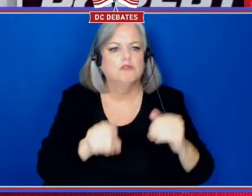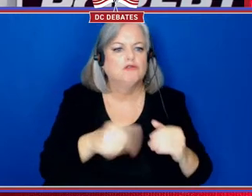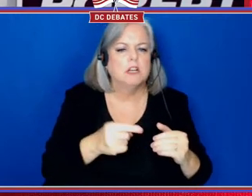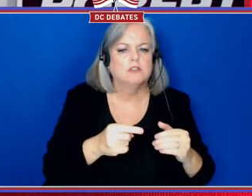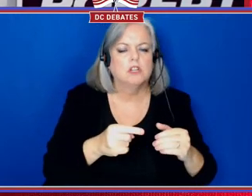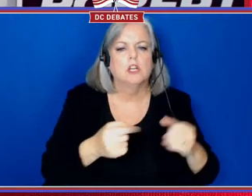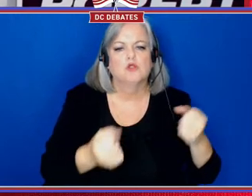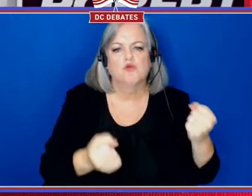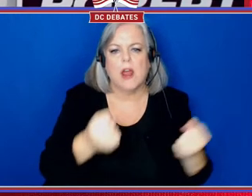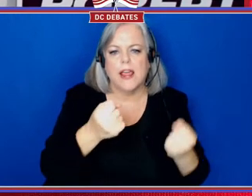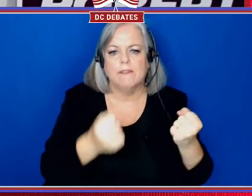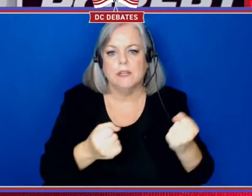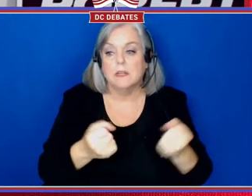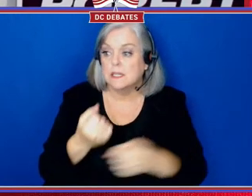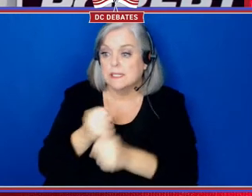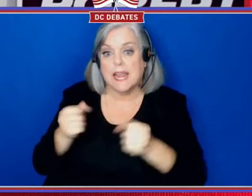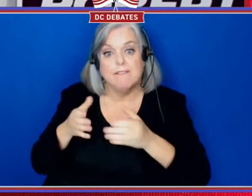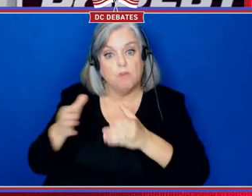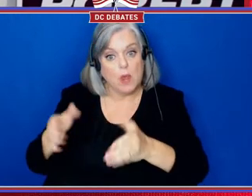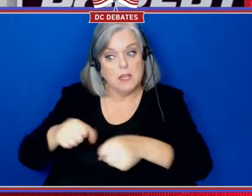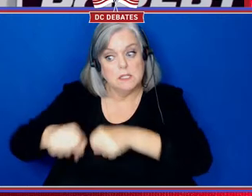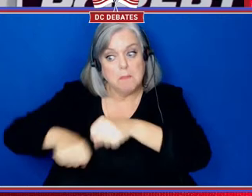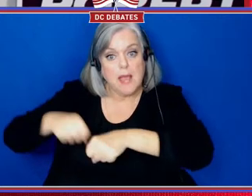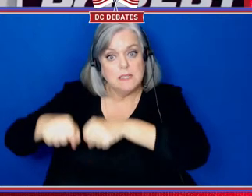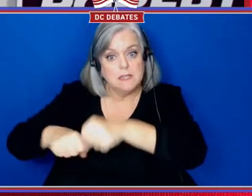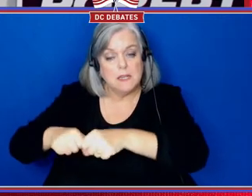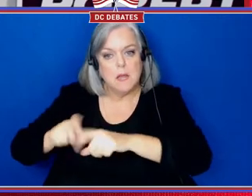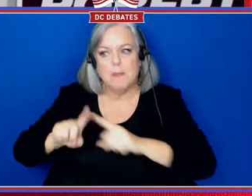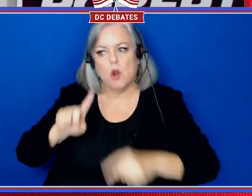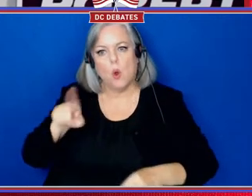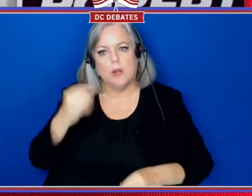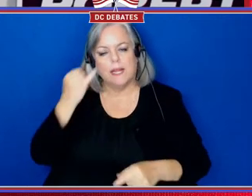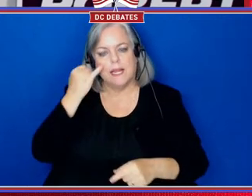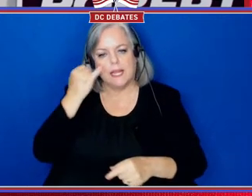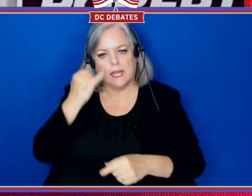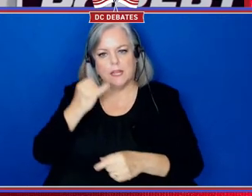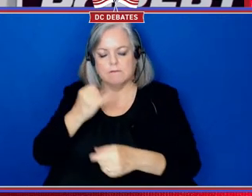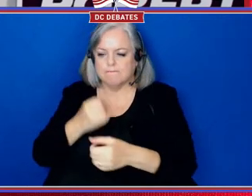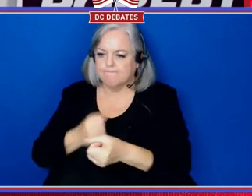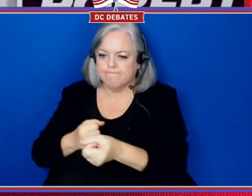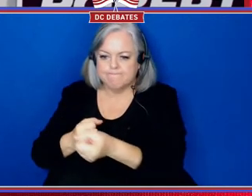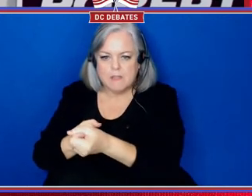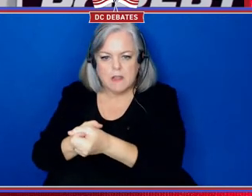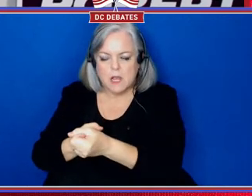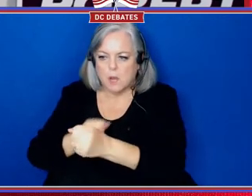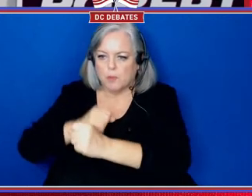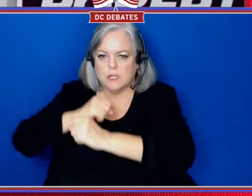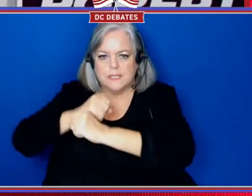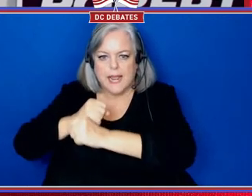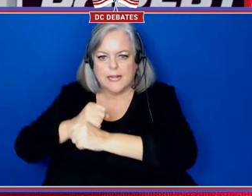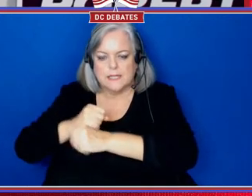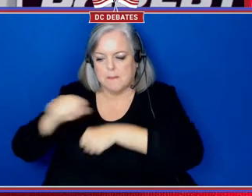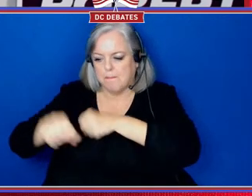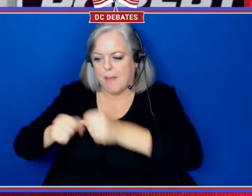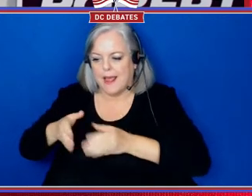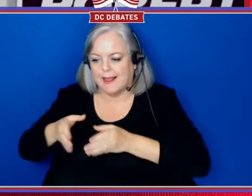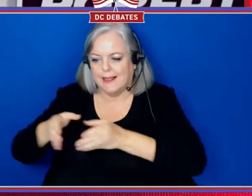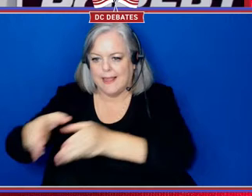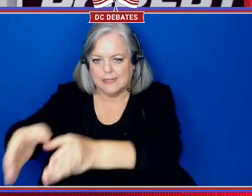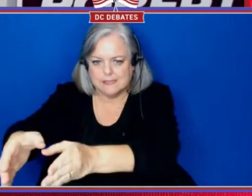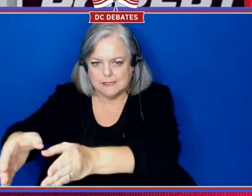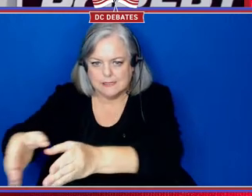if we have dedicated and in as many places as possible protected bike lanes. Right now, I can't take my girls to school by